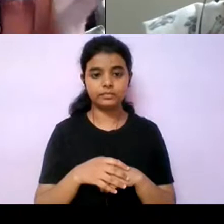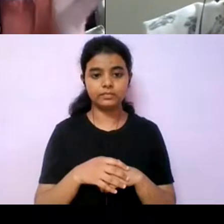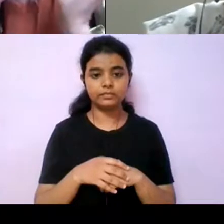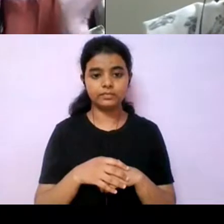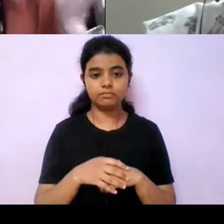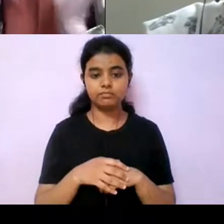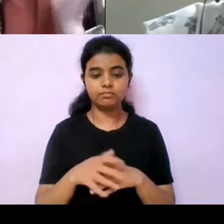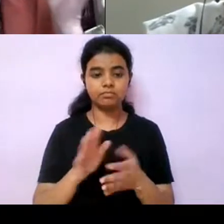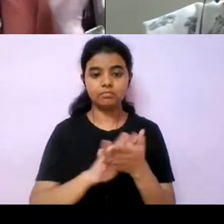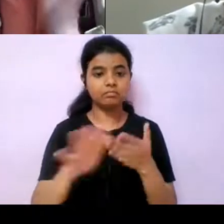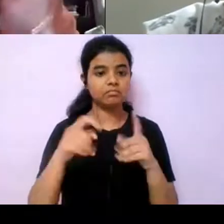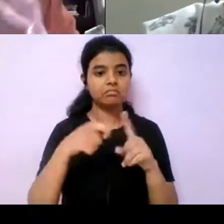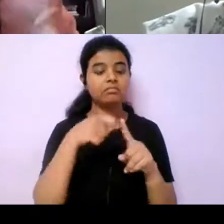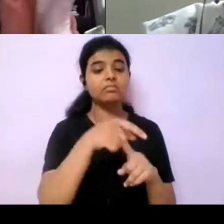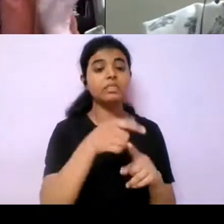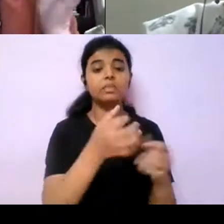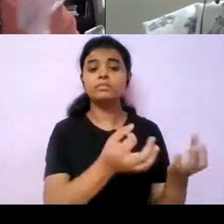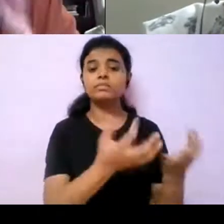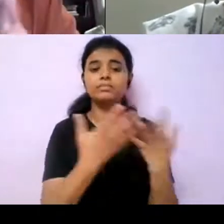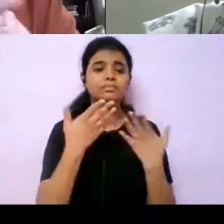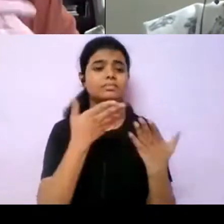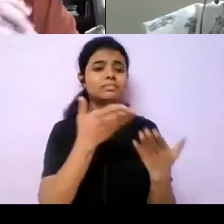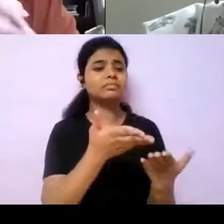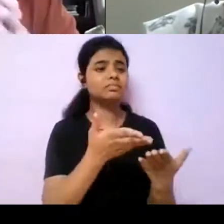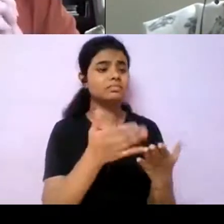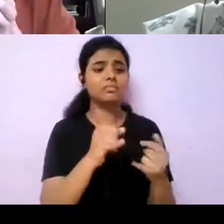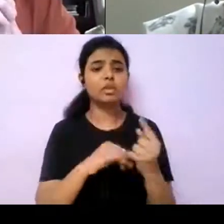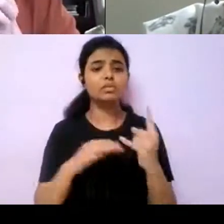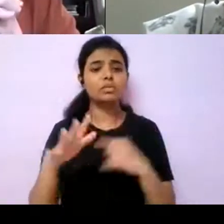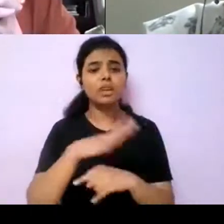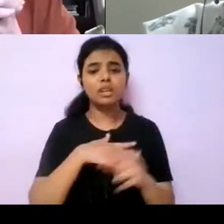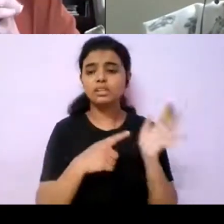amazingly functioning person in the larger society,